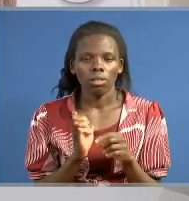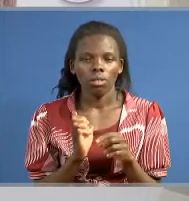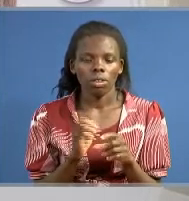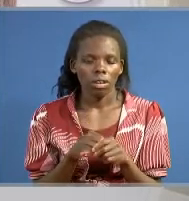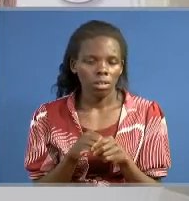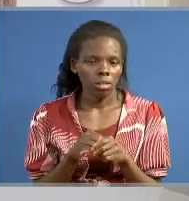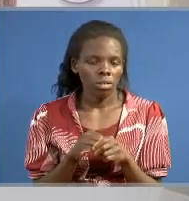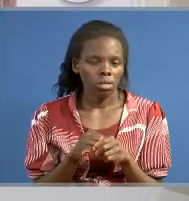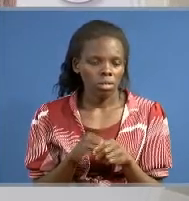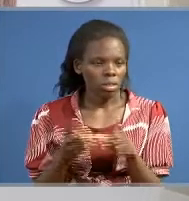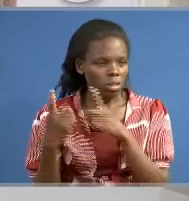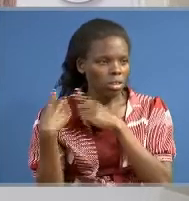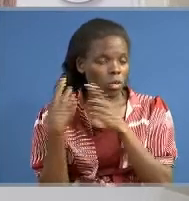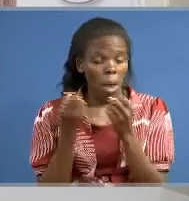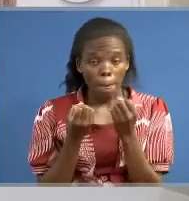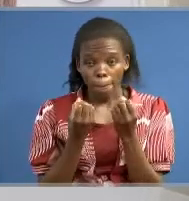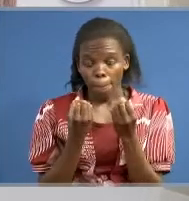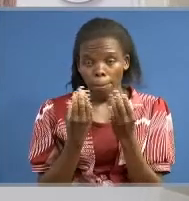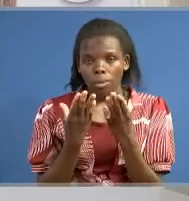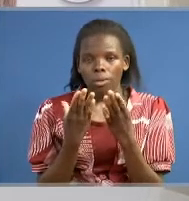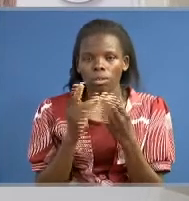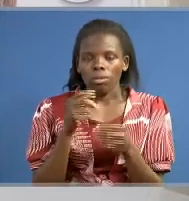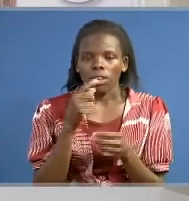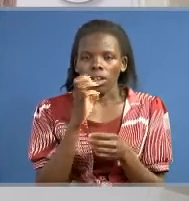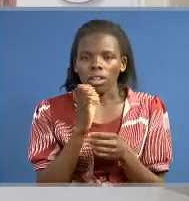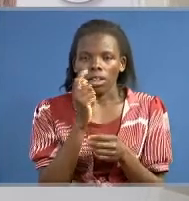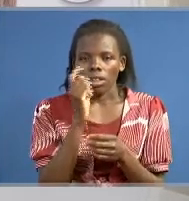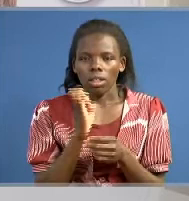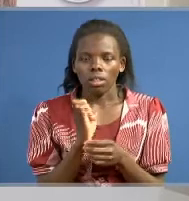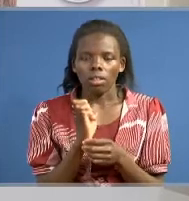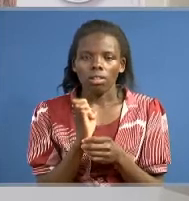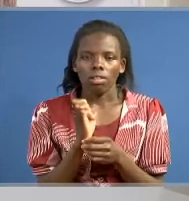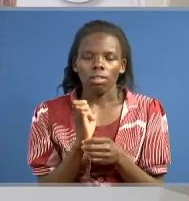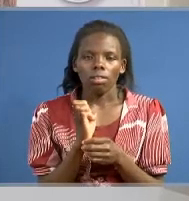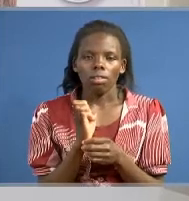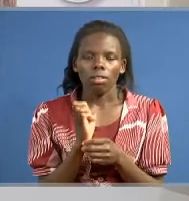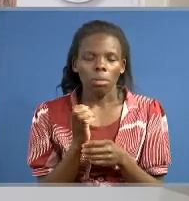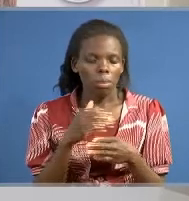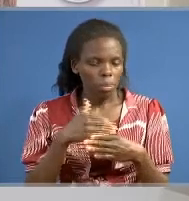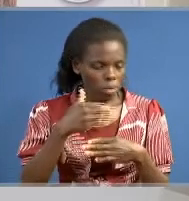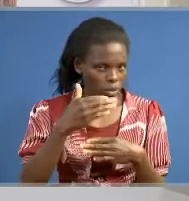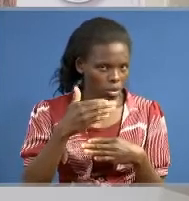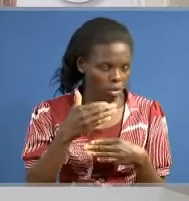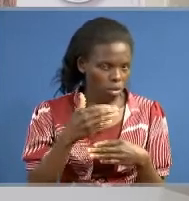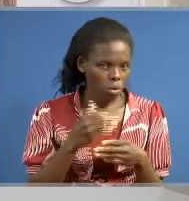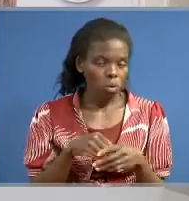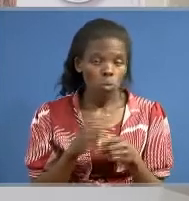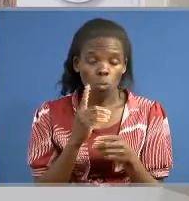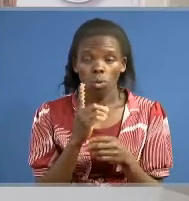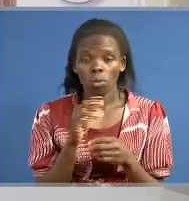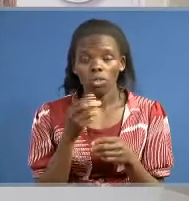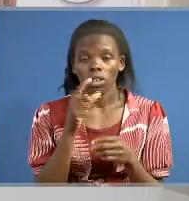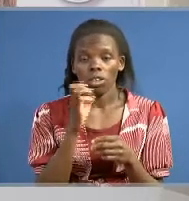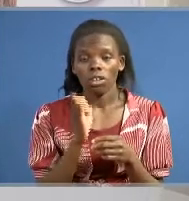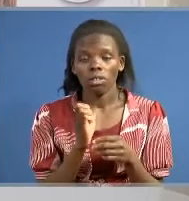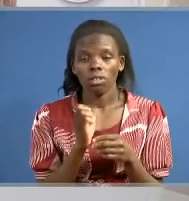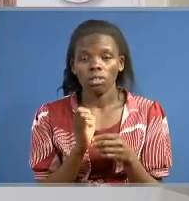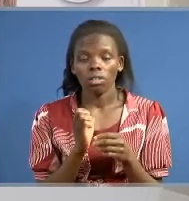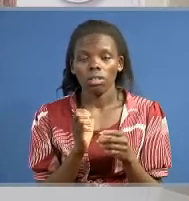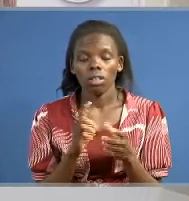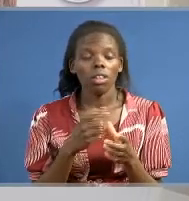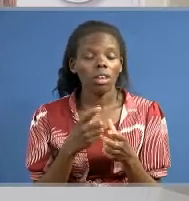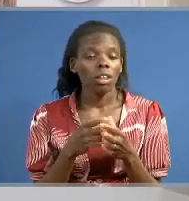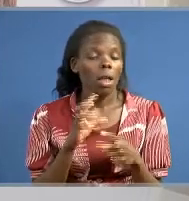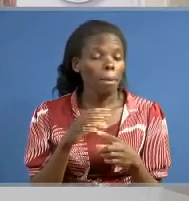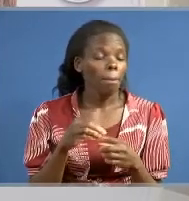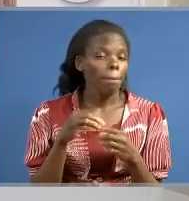imagine these days, since we have more of sophisticated processes of and procedures of diagnostic, then you're able to